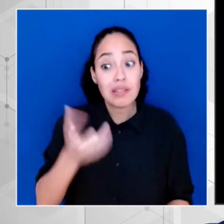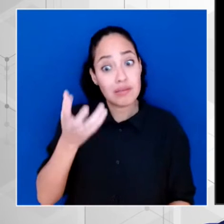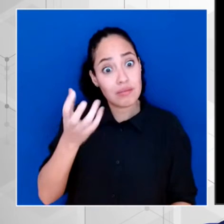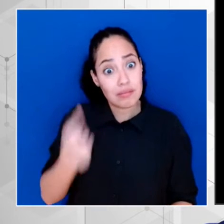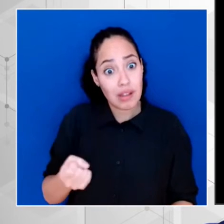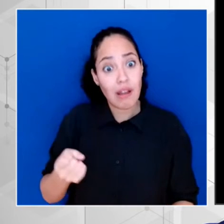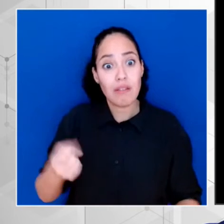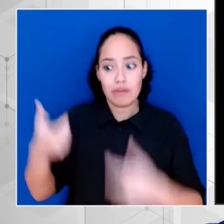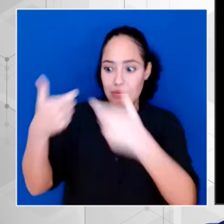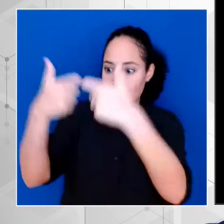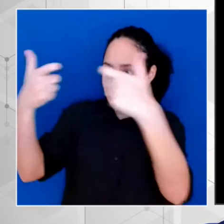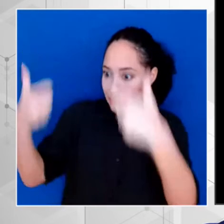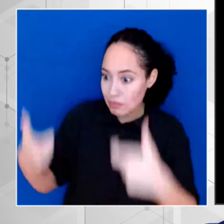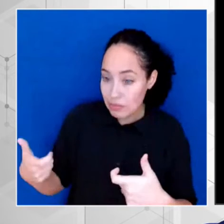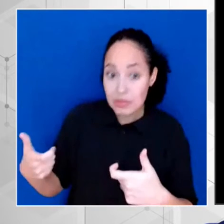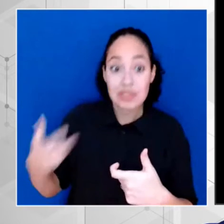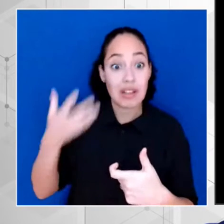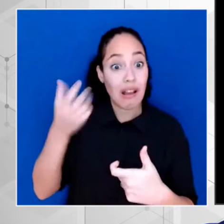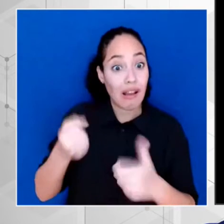later on.